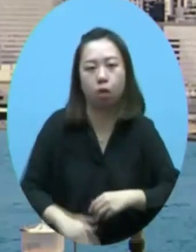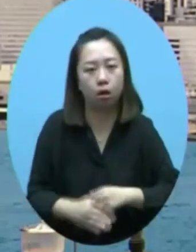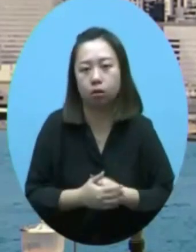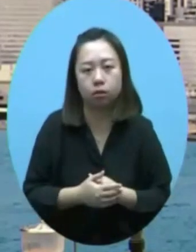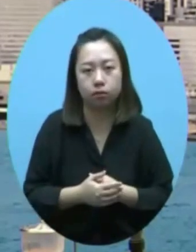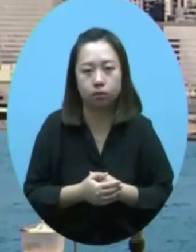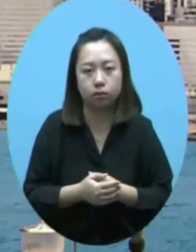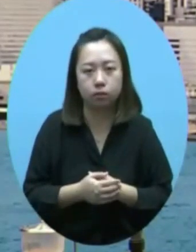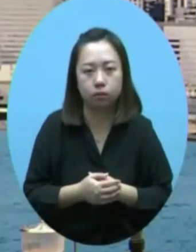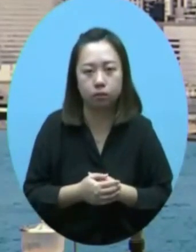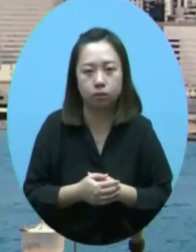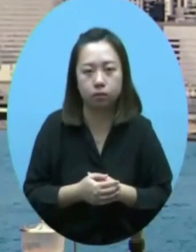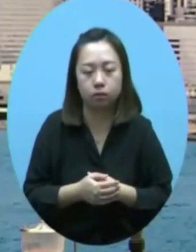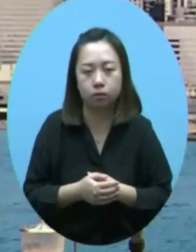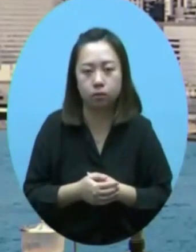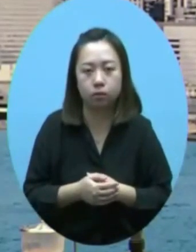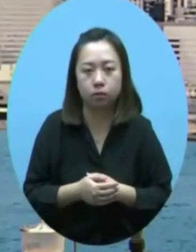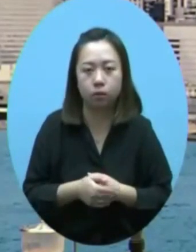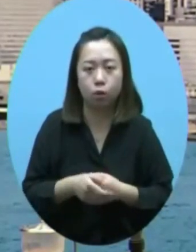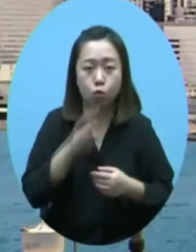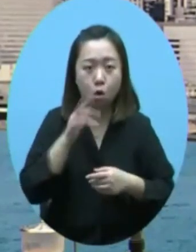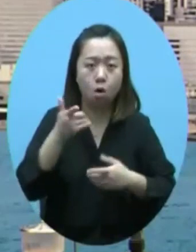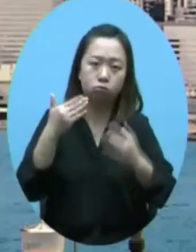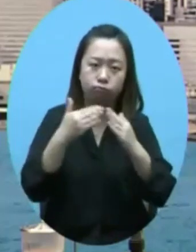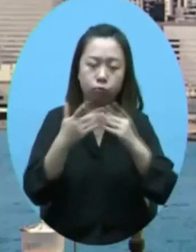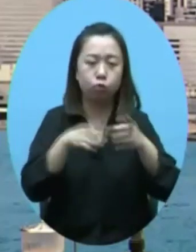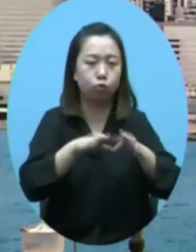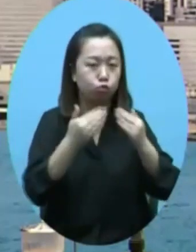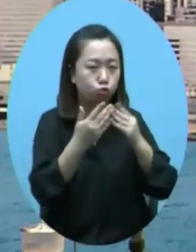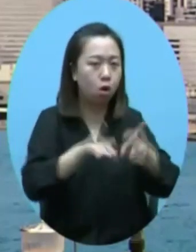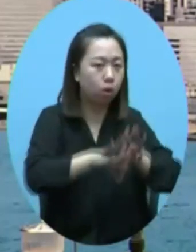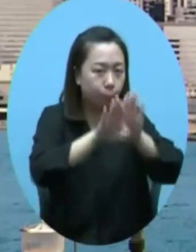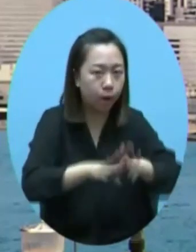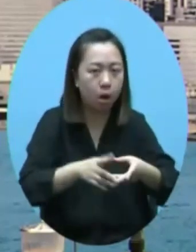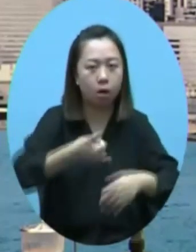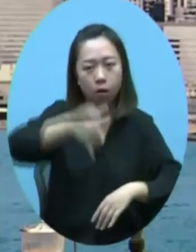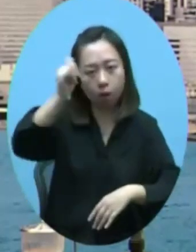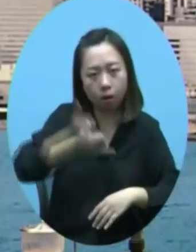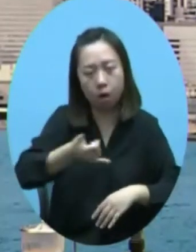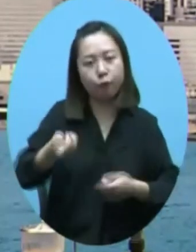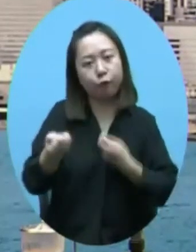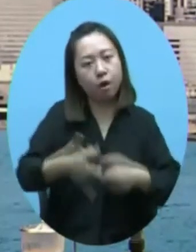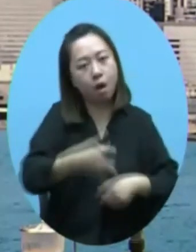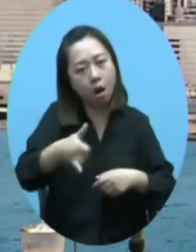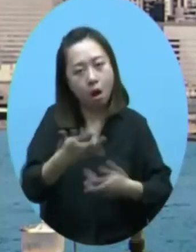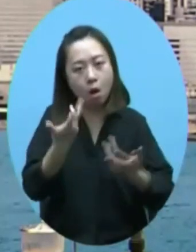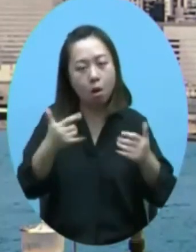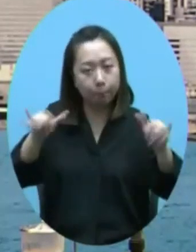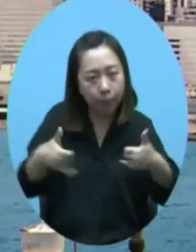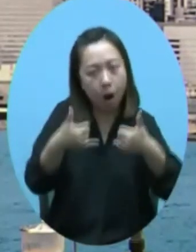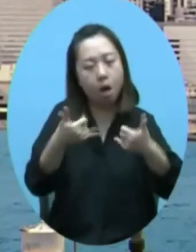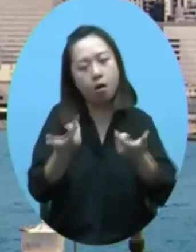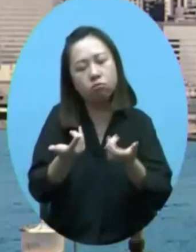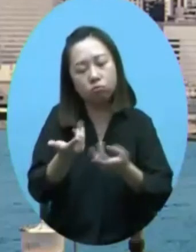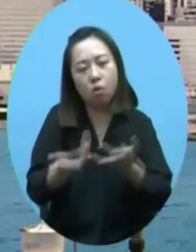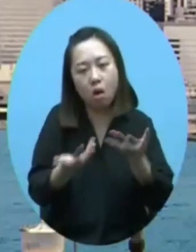rule out the chance of infection through the pipes. But residents going up and down within the building, taking the lift,